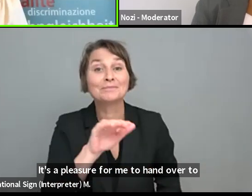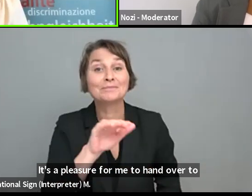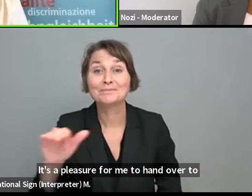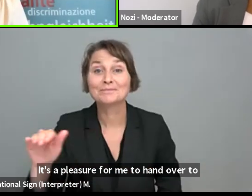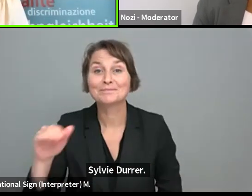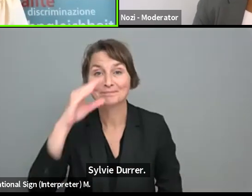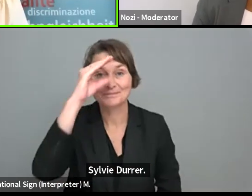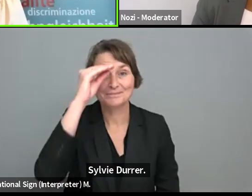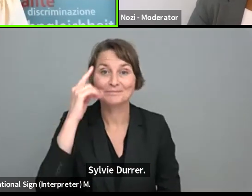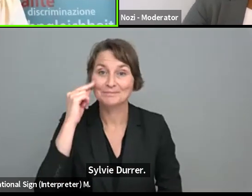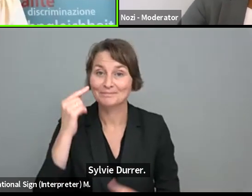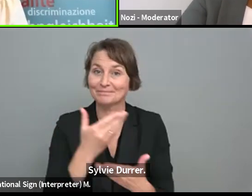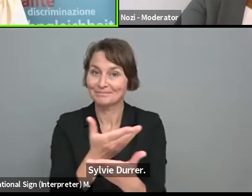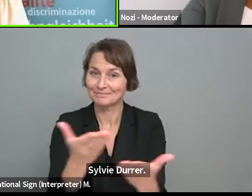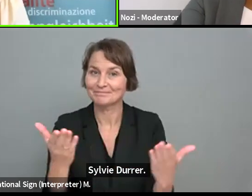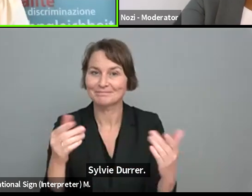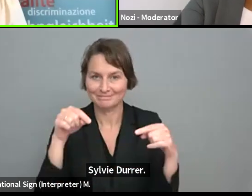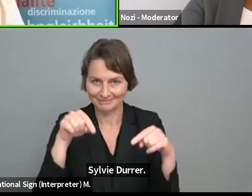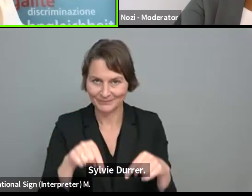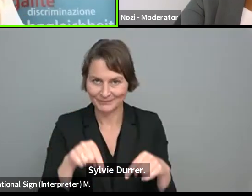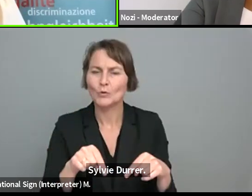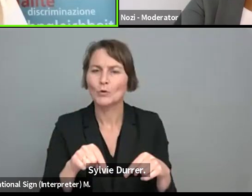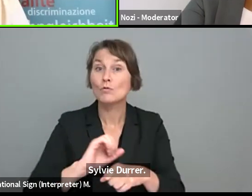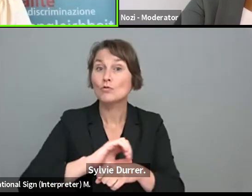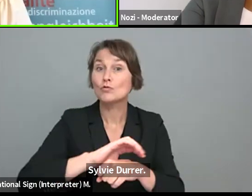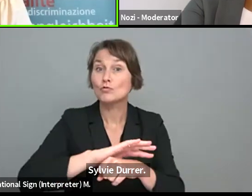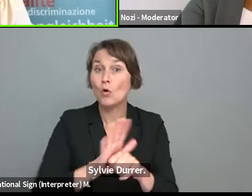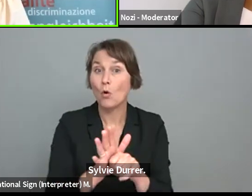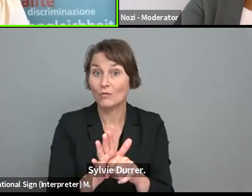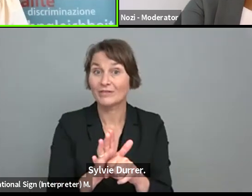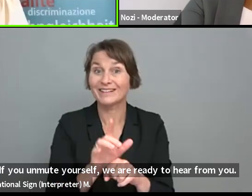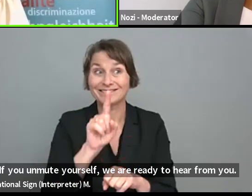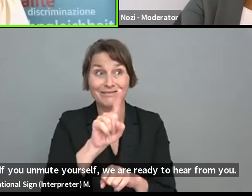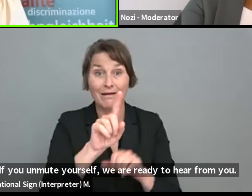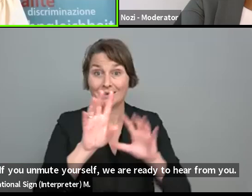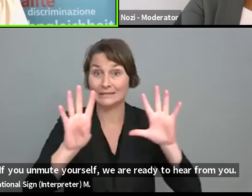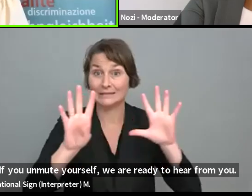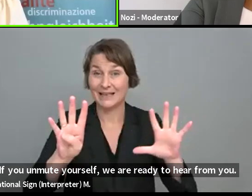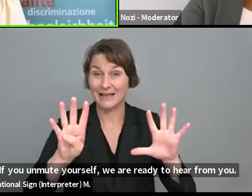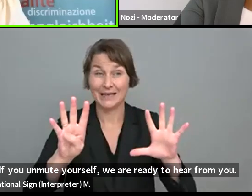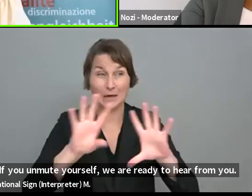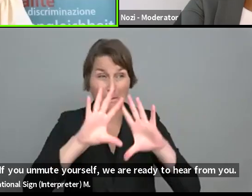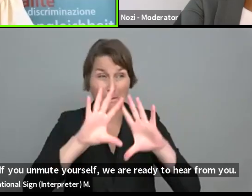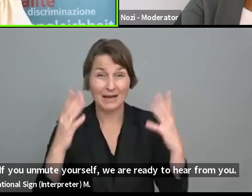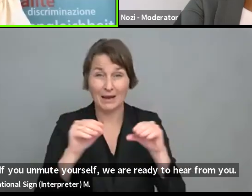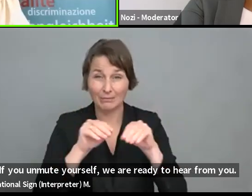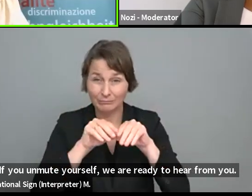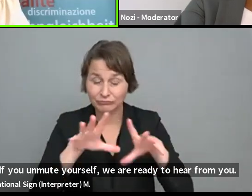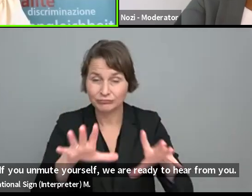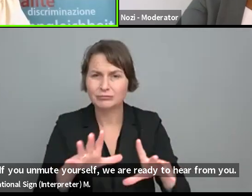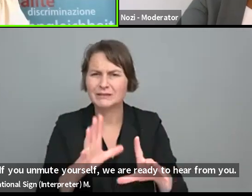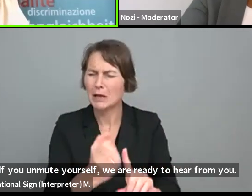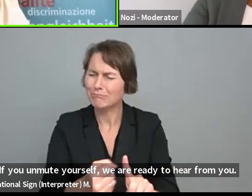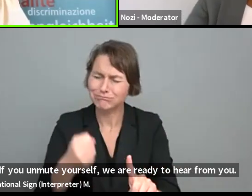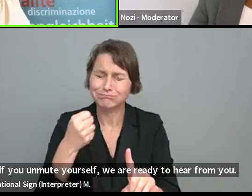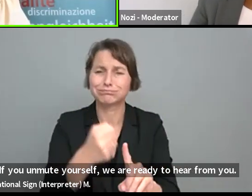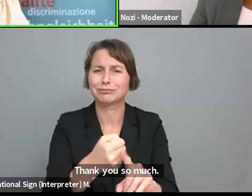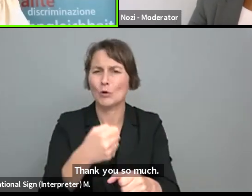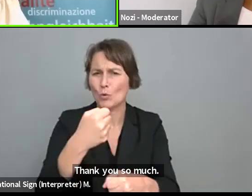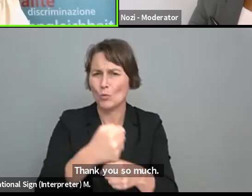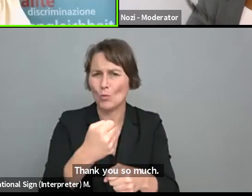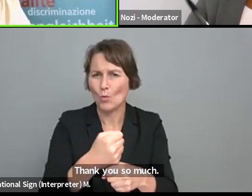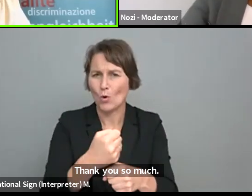pandemic has shocked the world of work, causing massive human suffering and laying bare